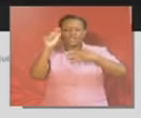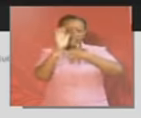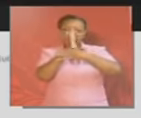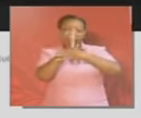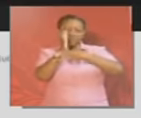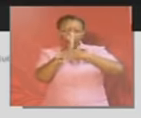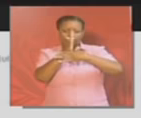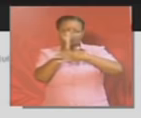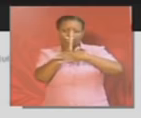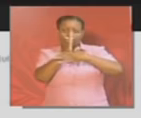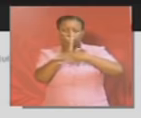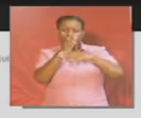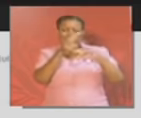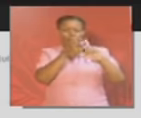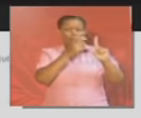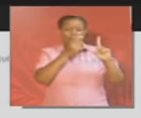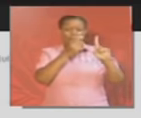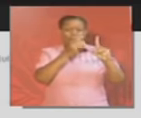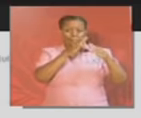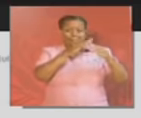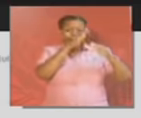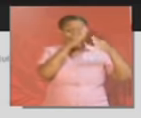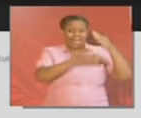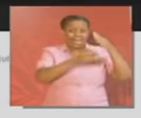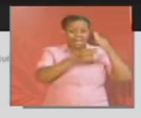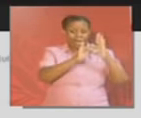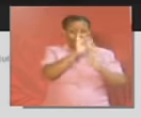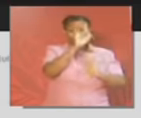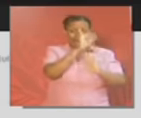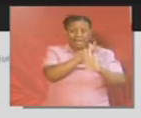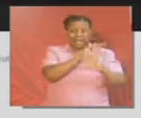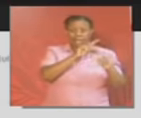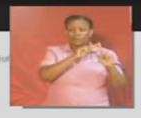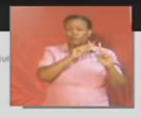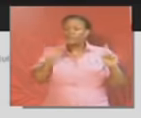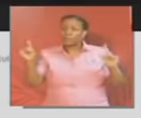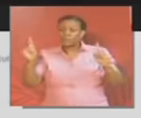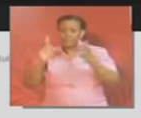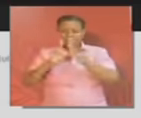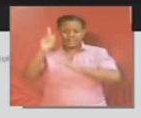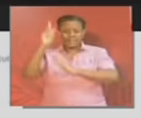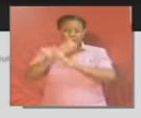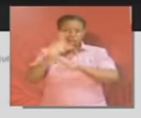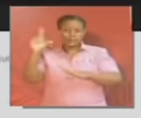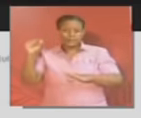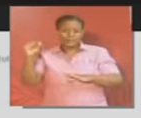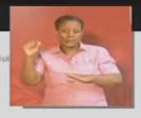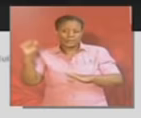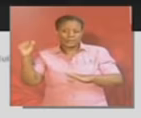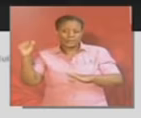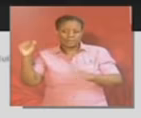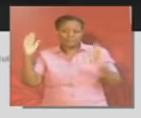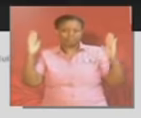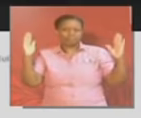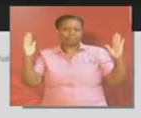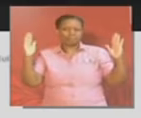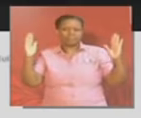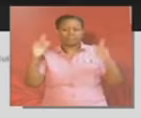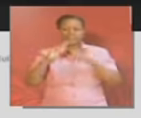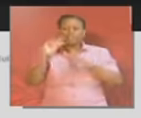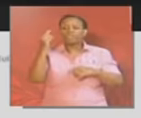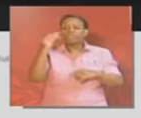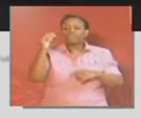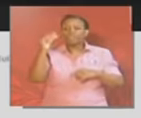of December 2020. Then we begin with the colors, the green section representing January of